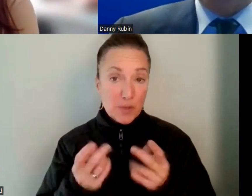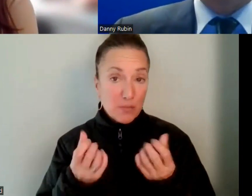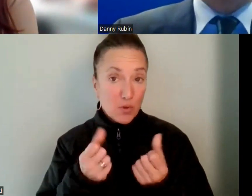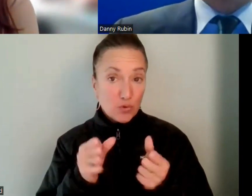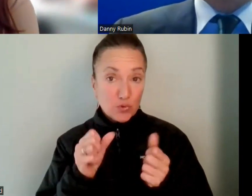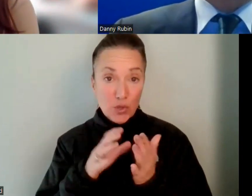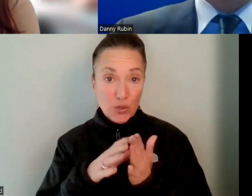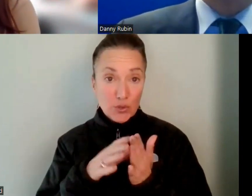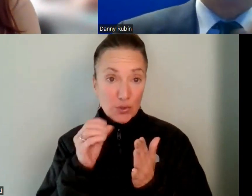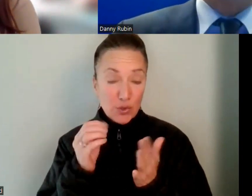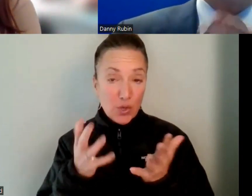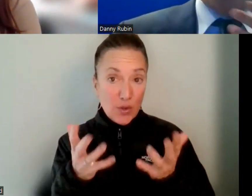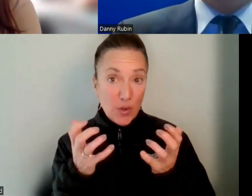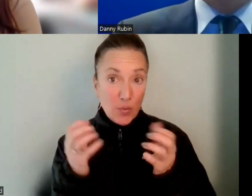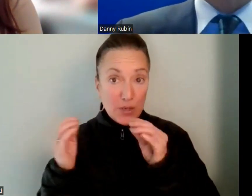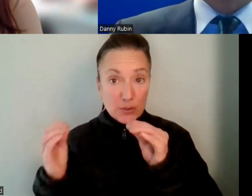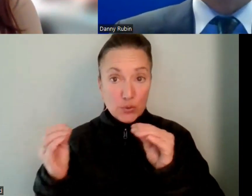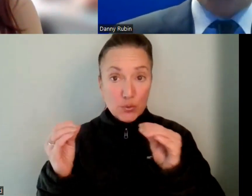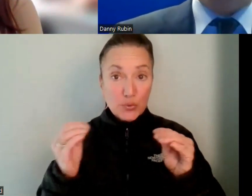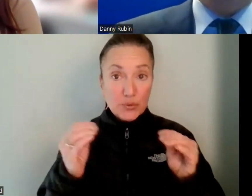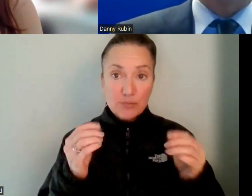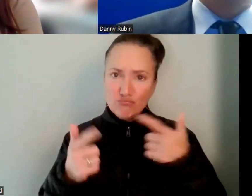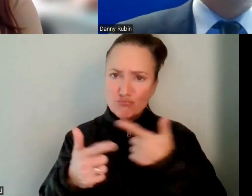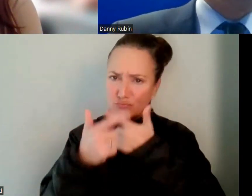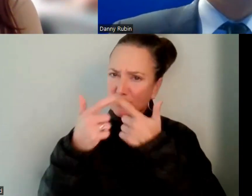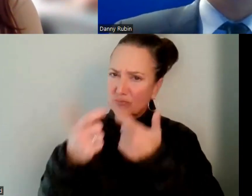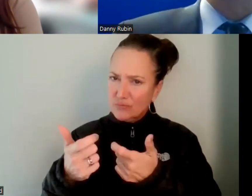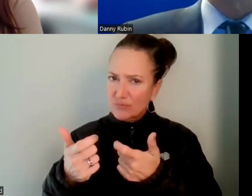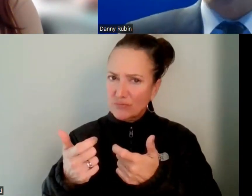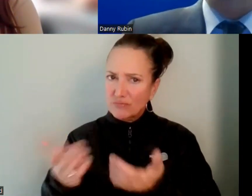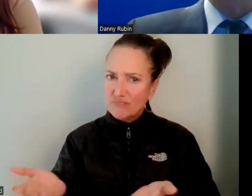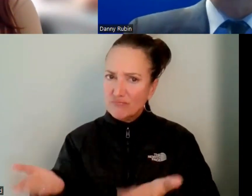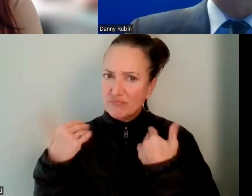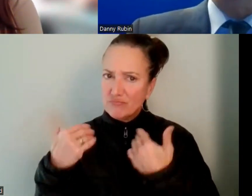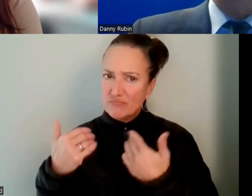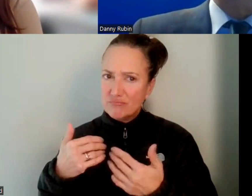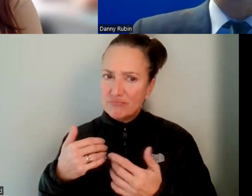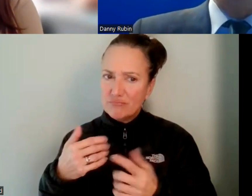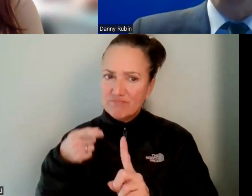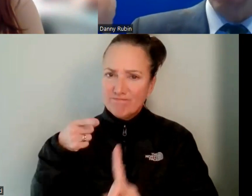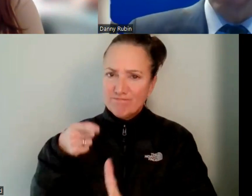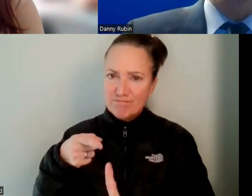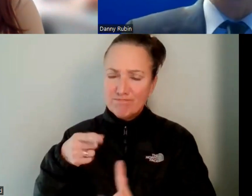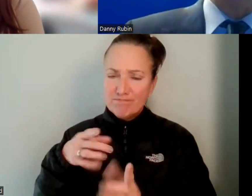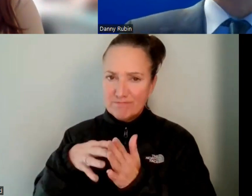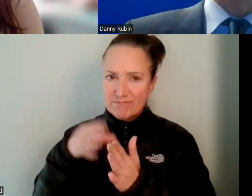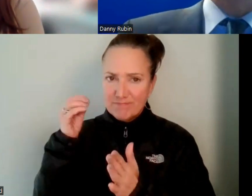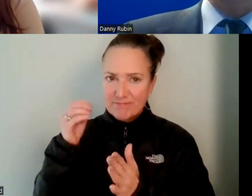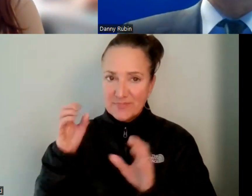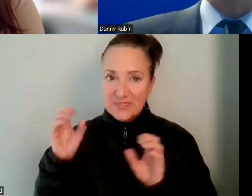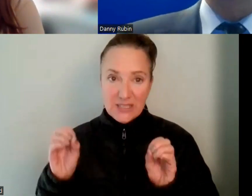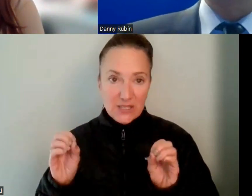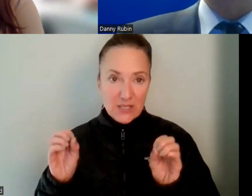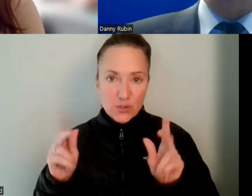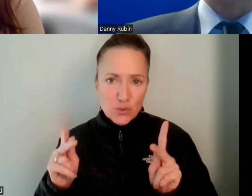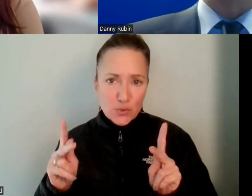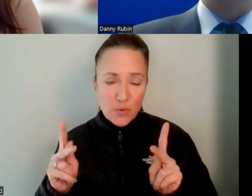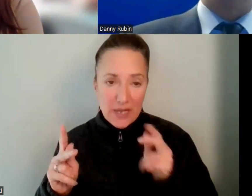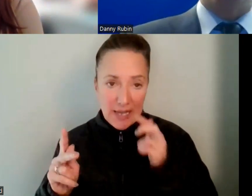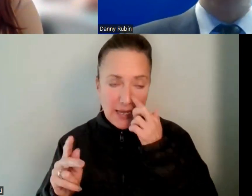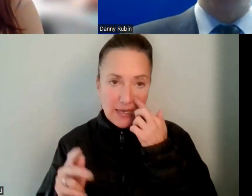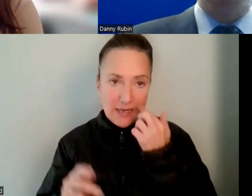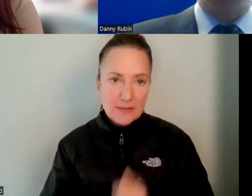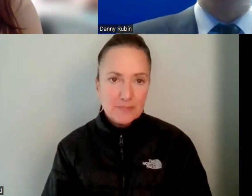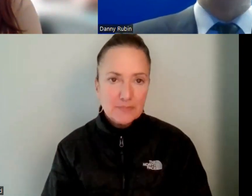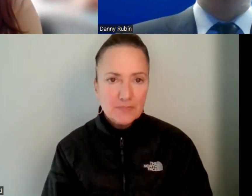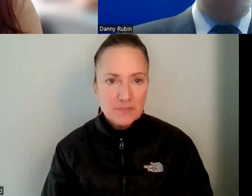teach somebody else who's very interested and wants to be taught. Yeah, And that's what I want definitely. students to understand. It's okay to do that.